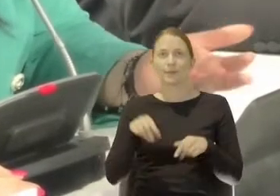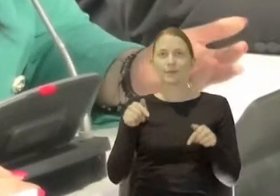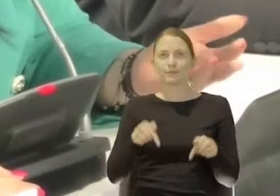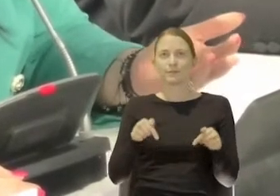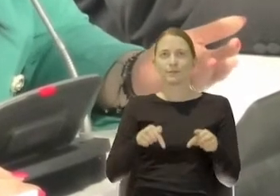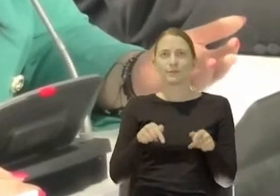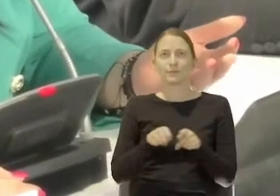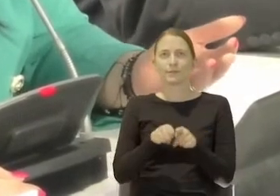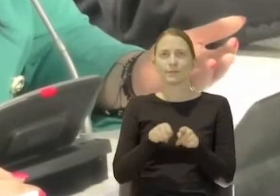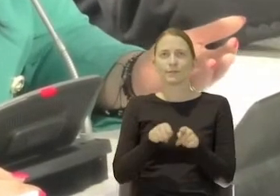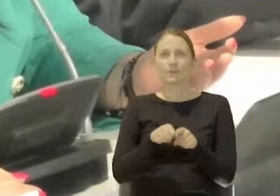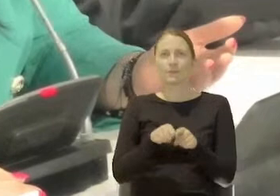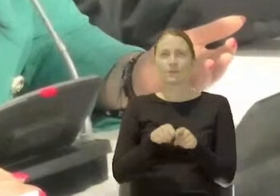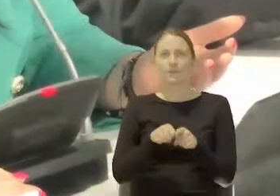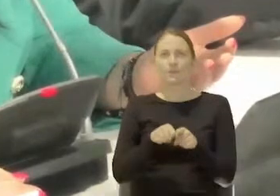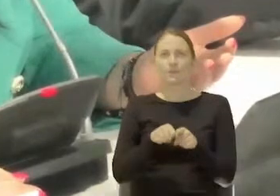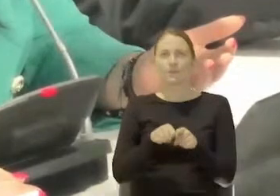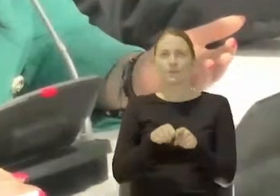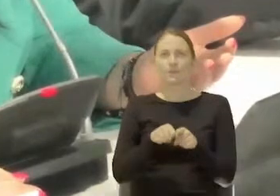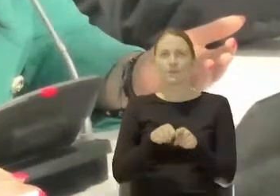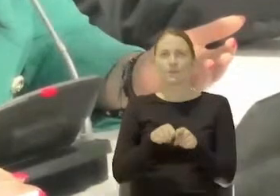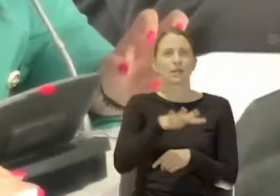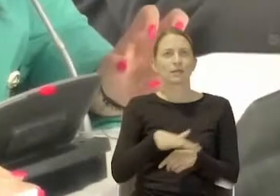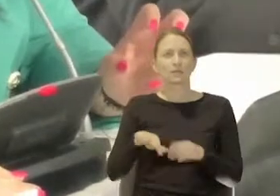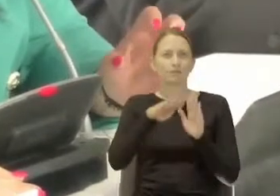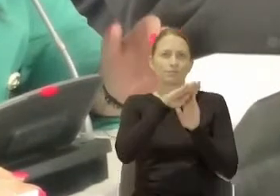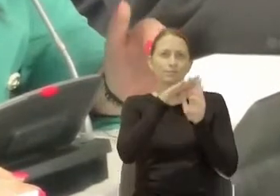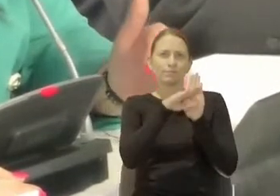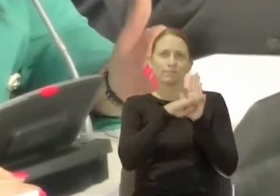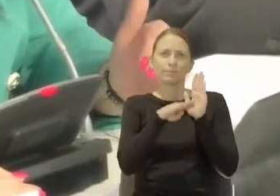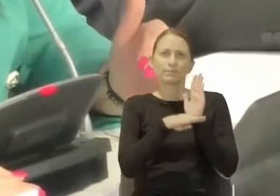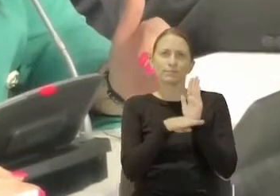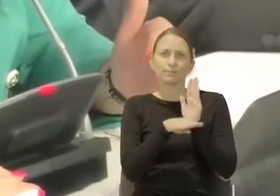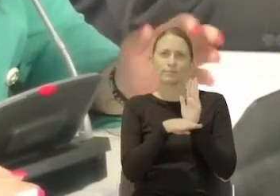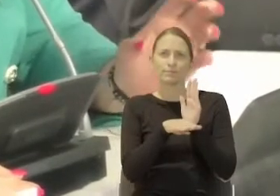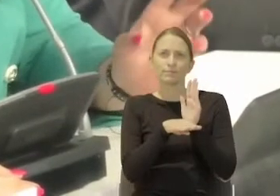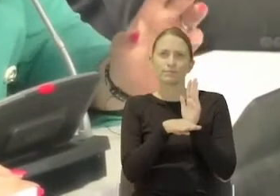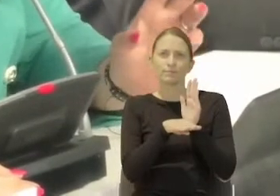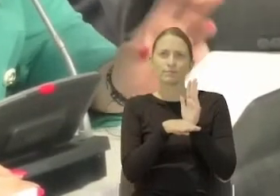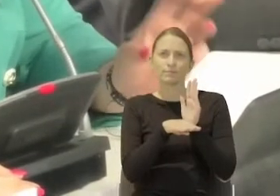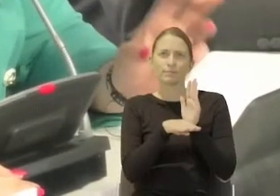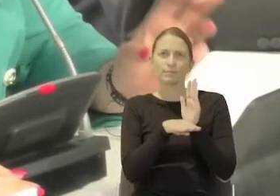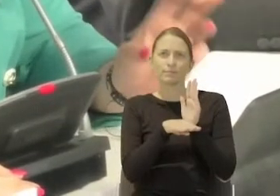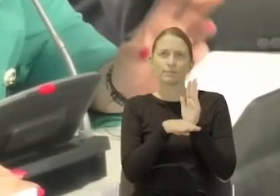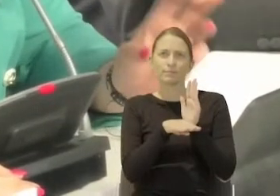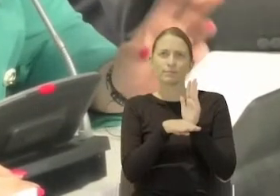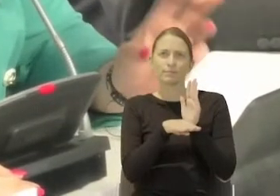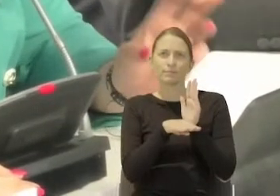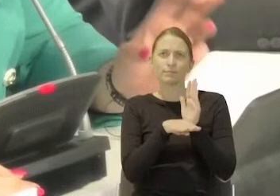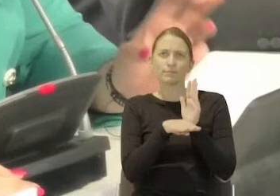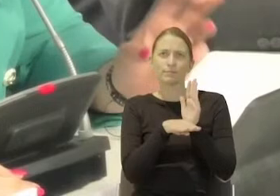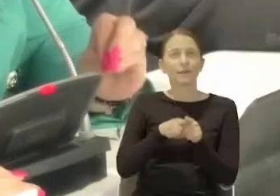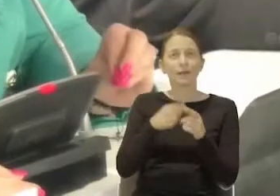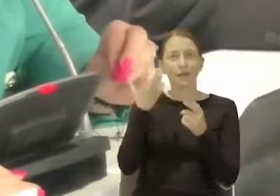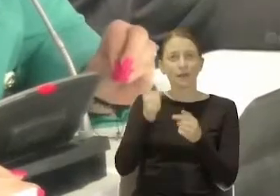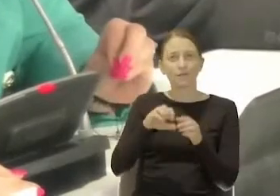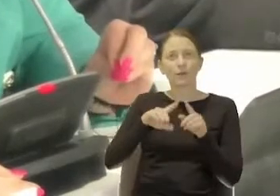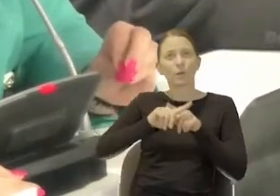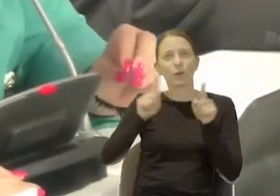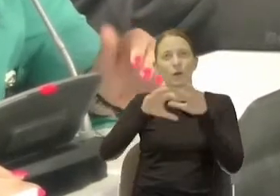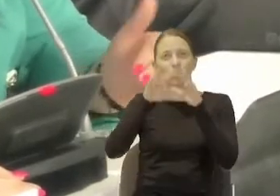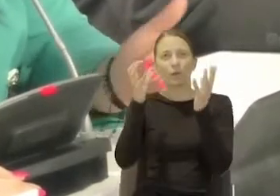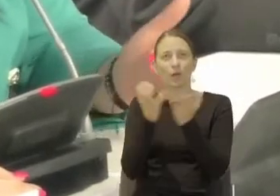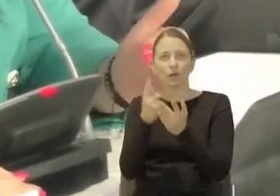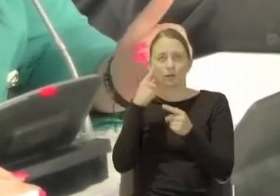in other parts of the world, a special attention should be paid to small and medium-sized